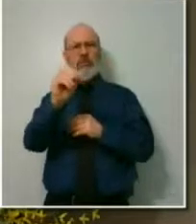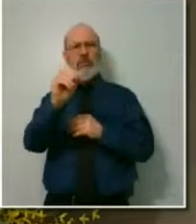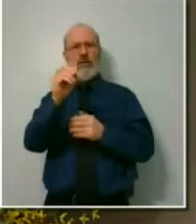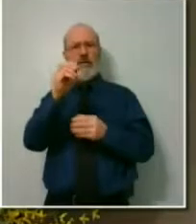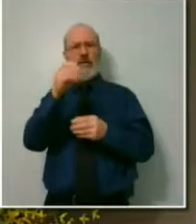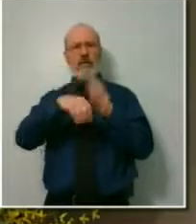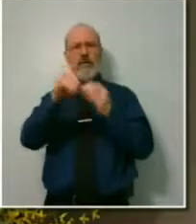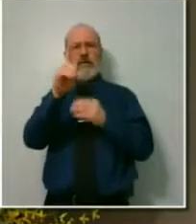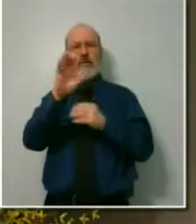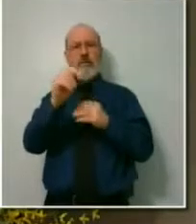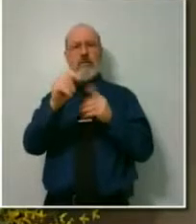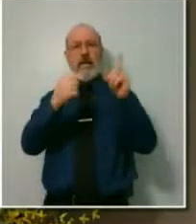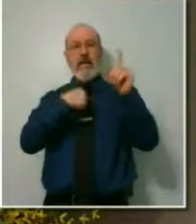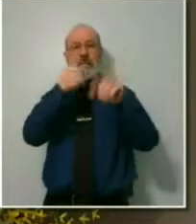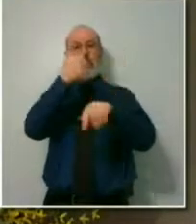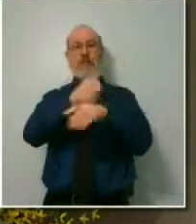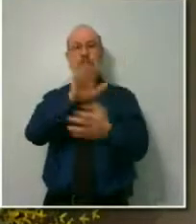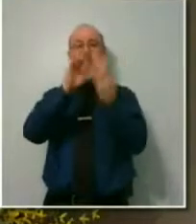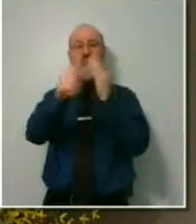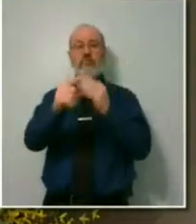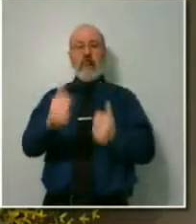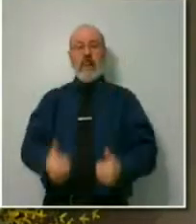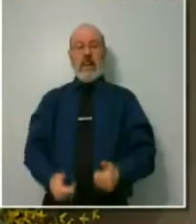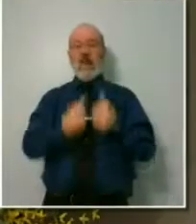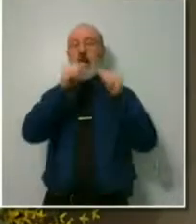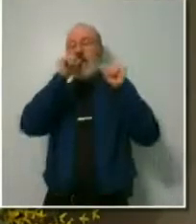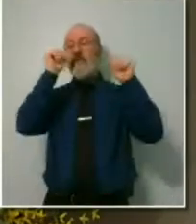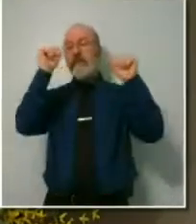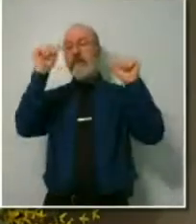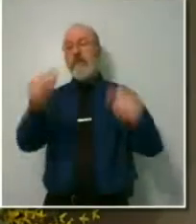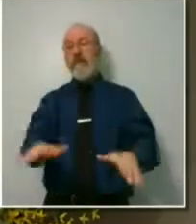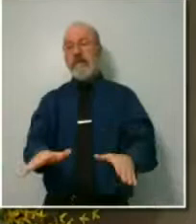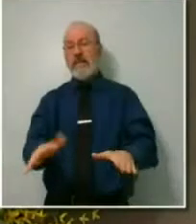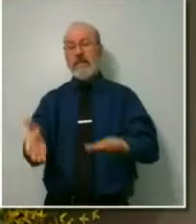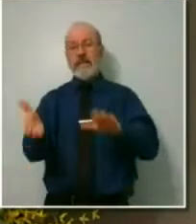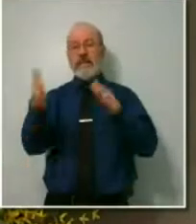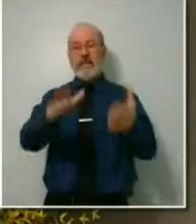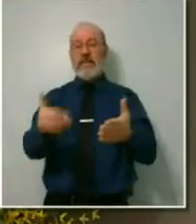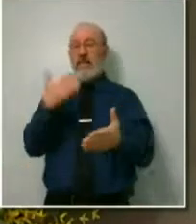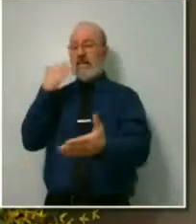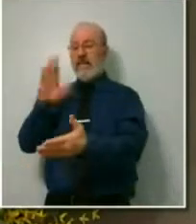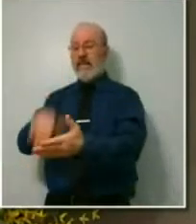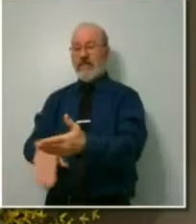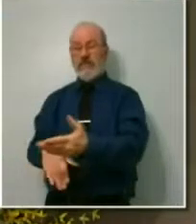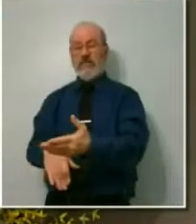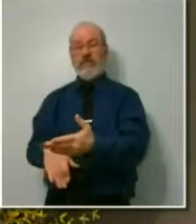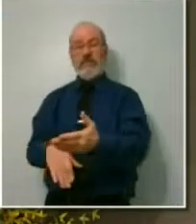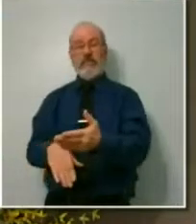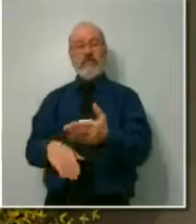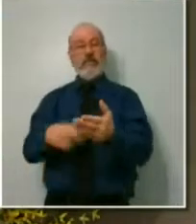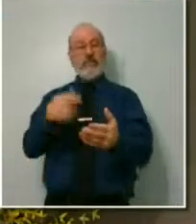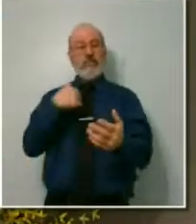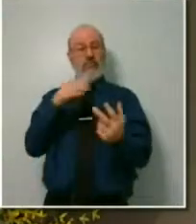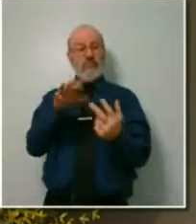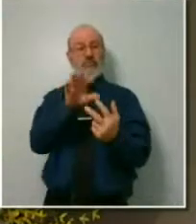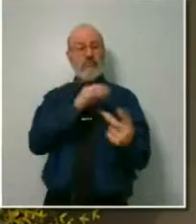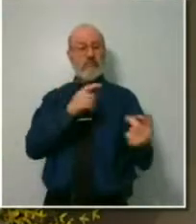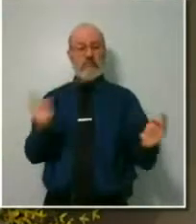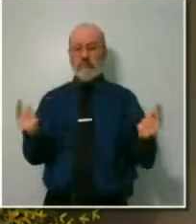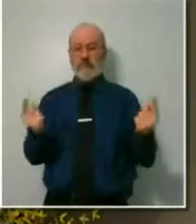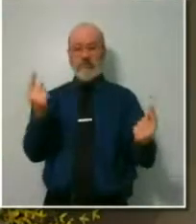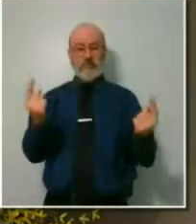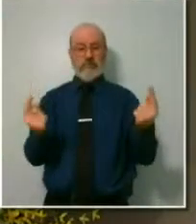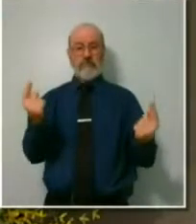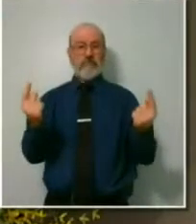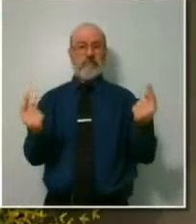you life and blessing, death and evil. He said, you have a choice. And